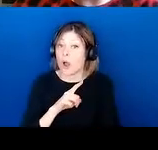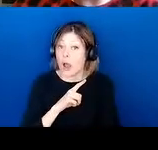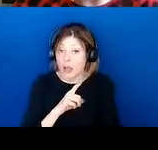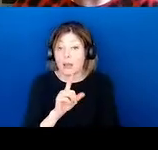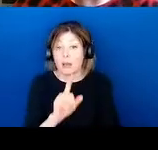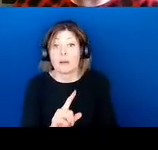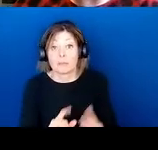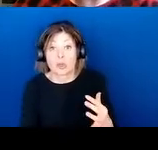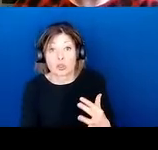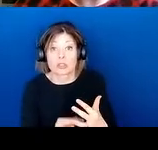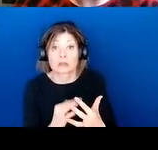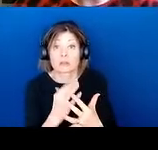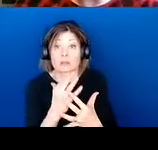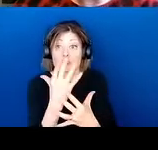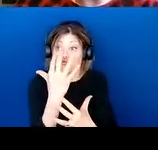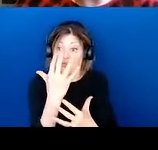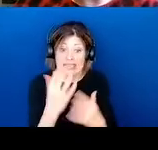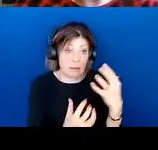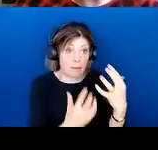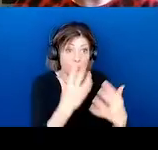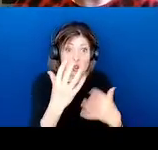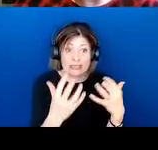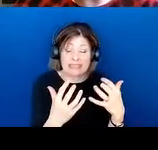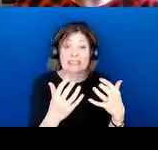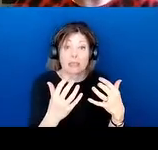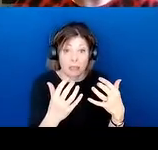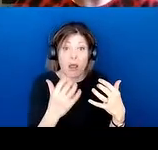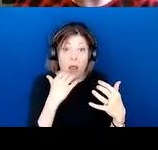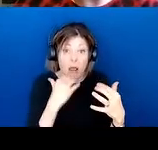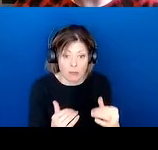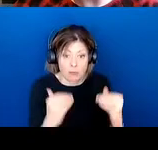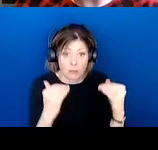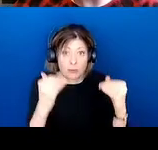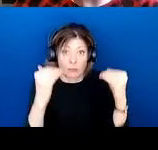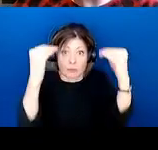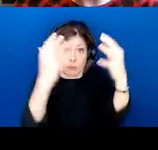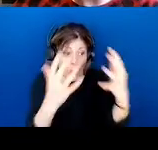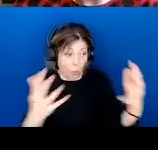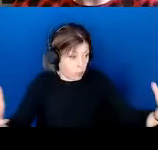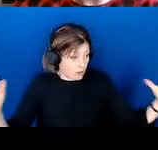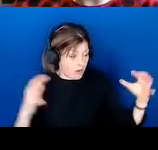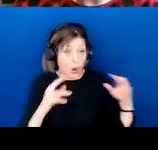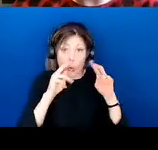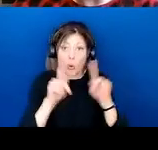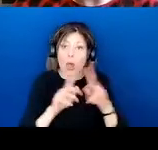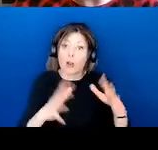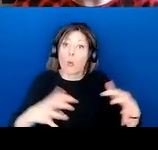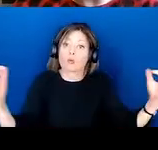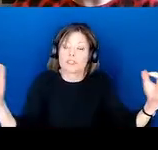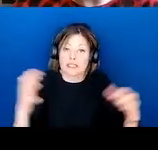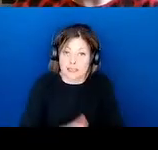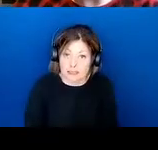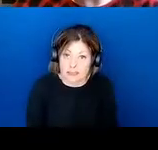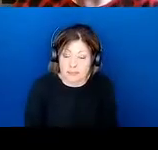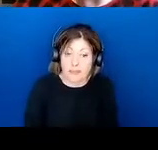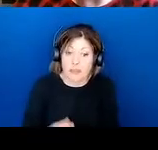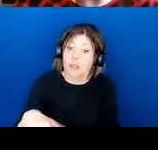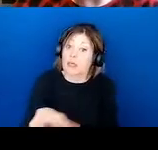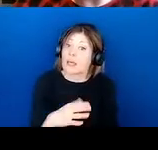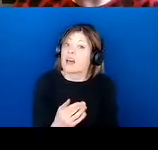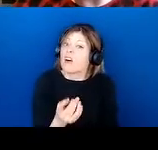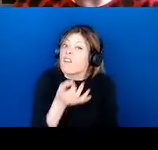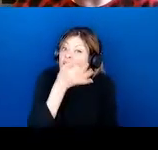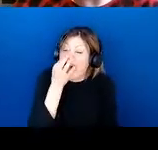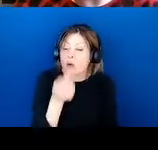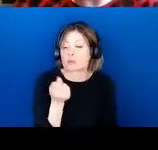in ever-increasing heights, evoking a tiered audience. There are few flowers here. It was all